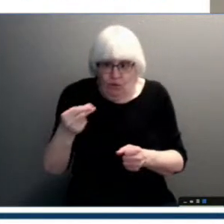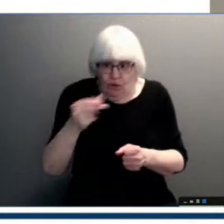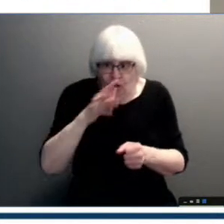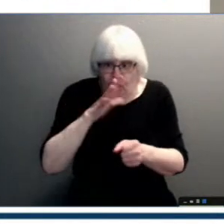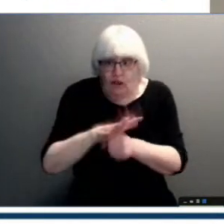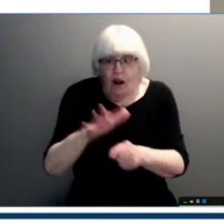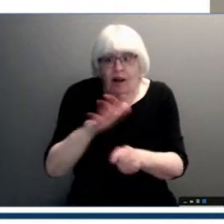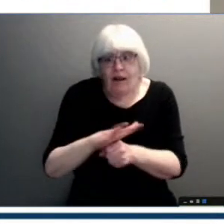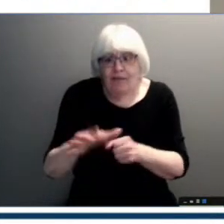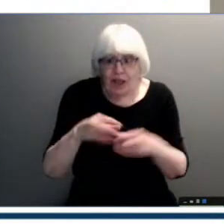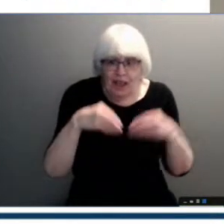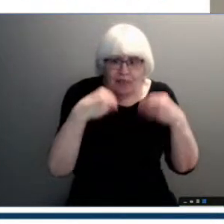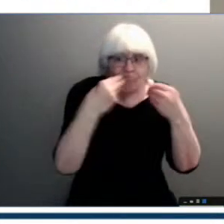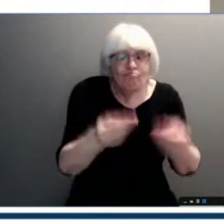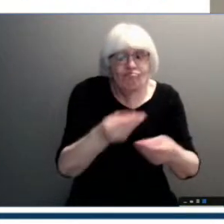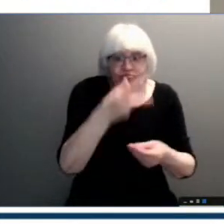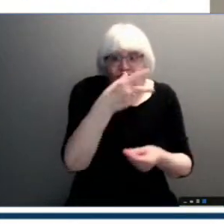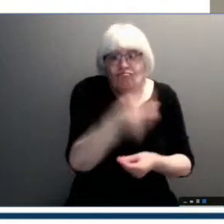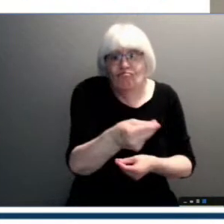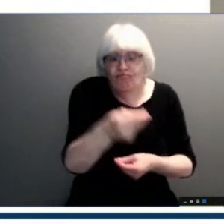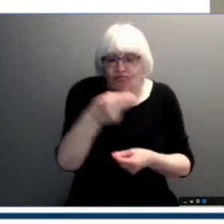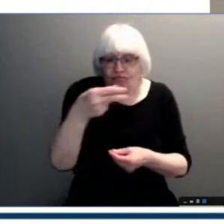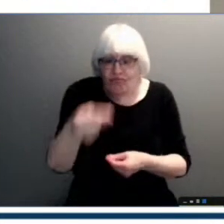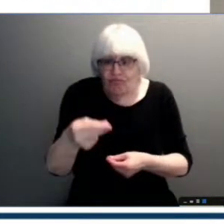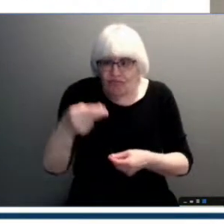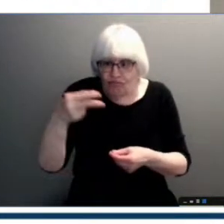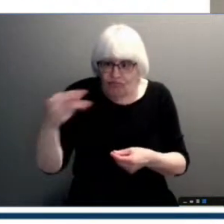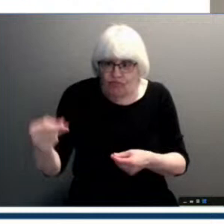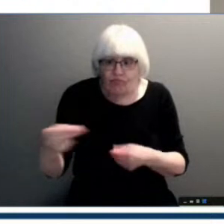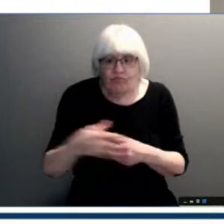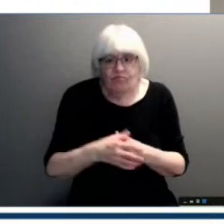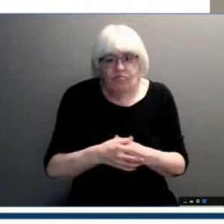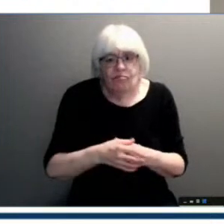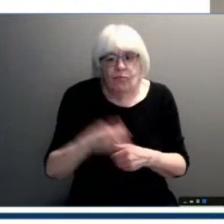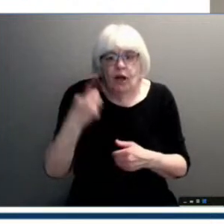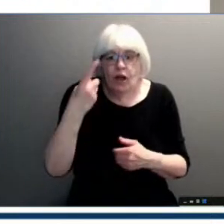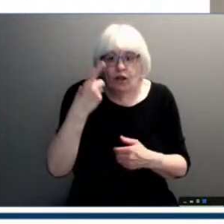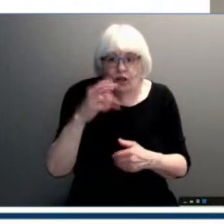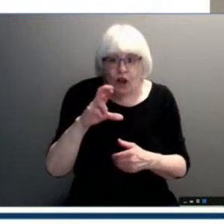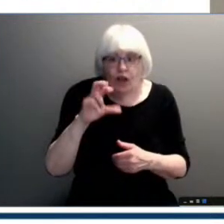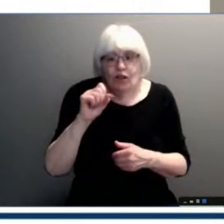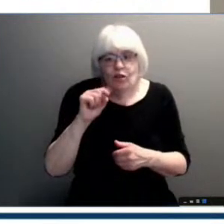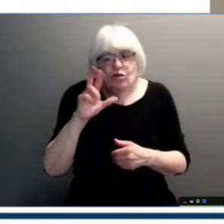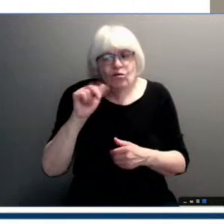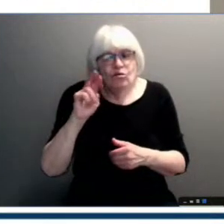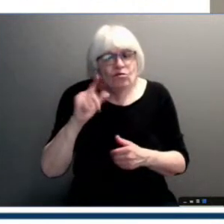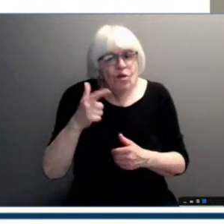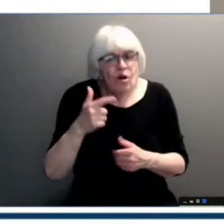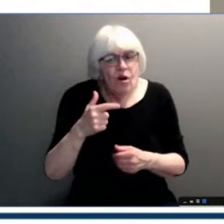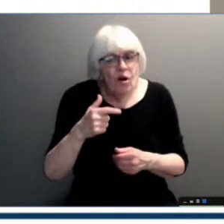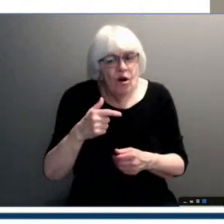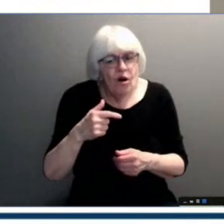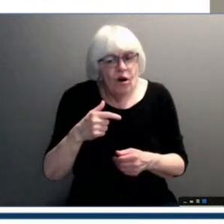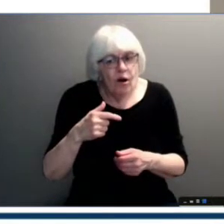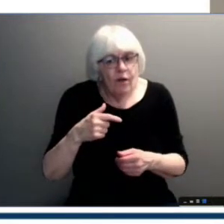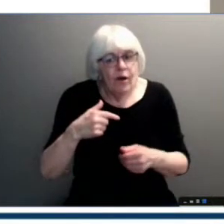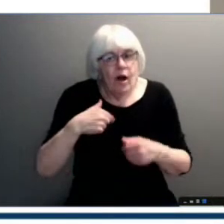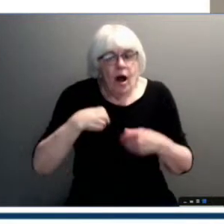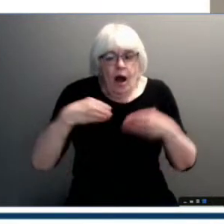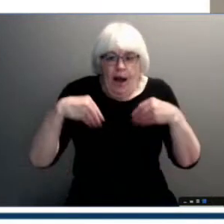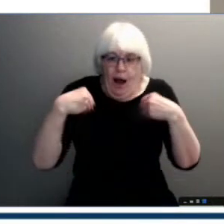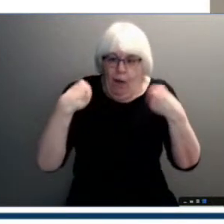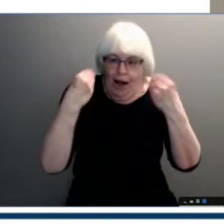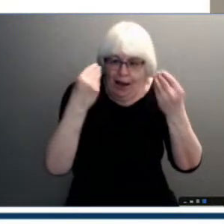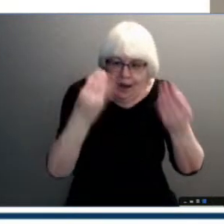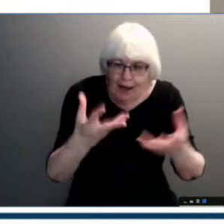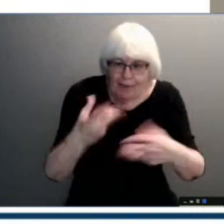capacity. It's really about making sure that each age cohort gets a reasonable time to get immunized, and we're